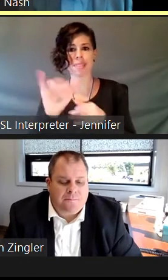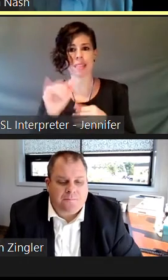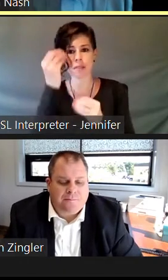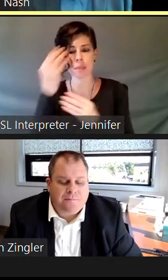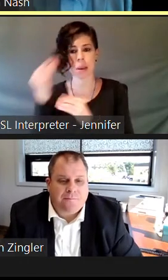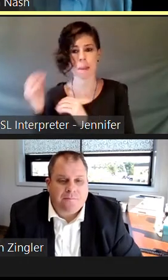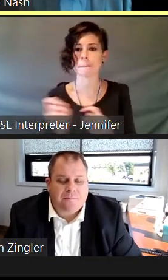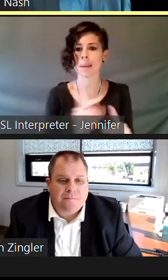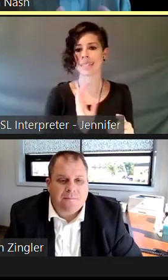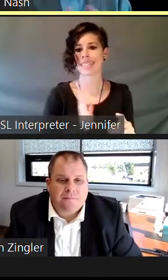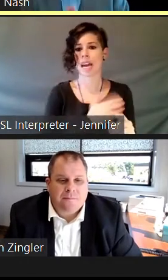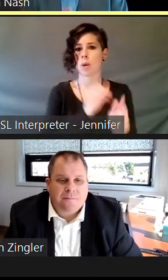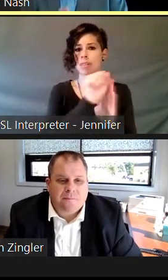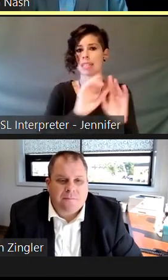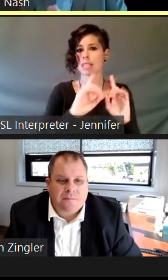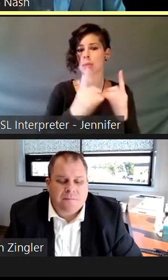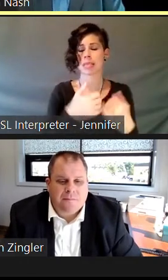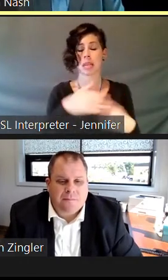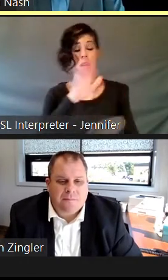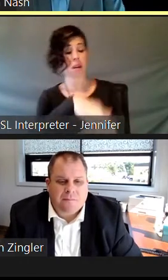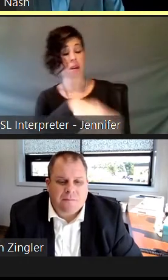to our state department saying, listen,